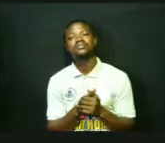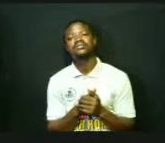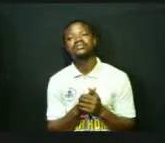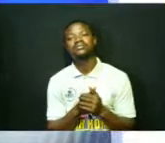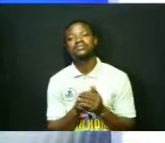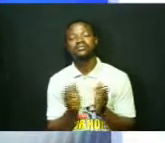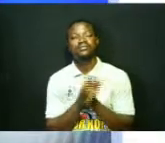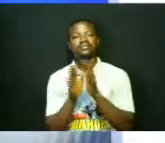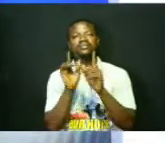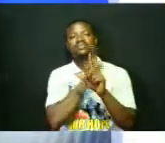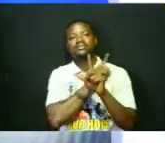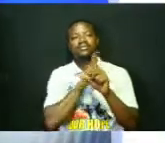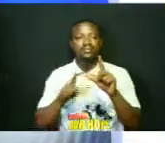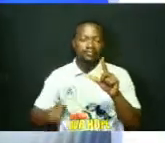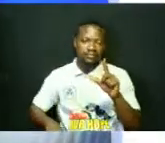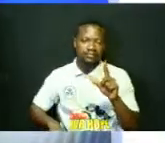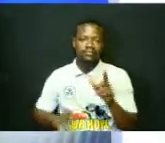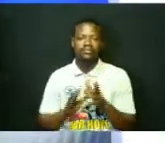Praise the Lord.